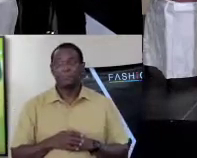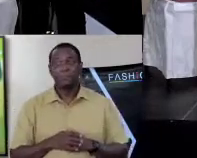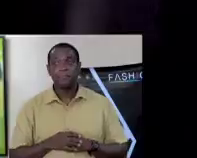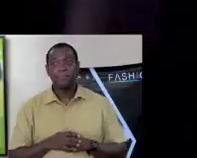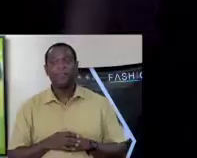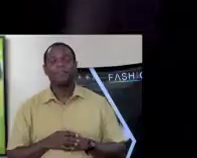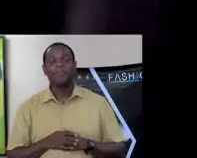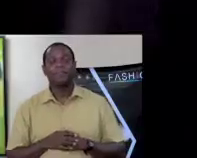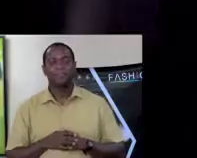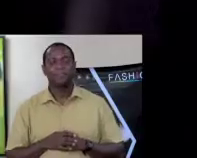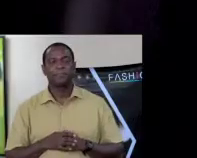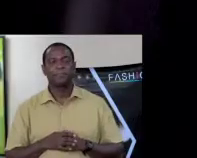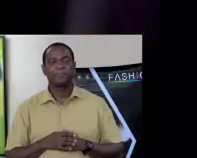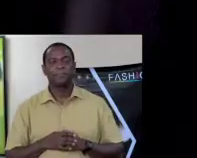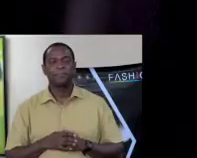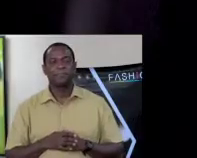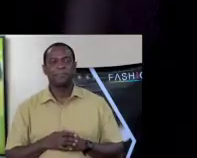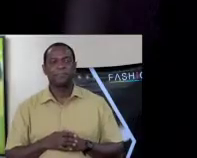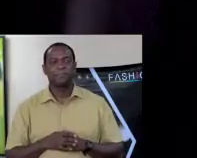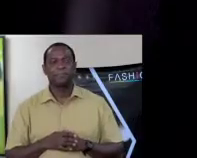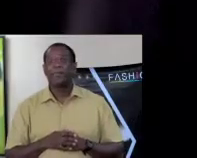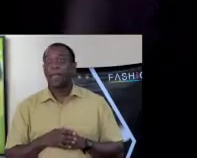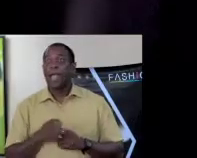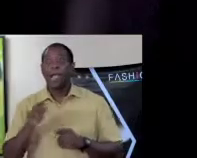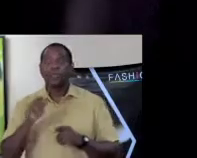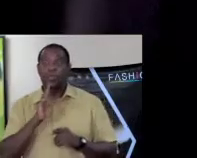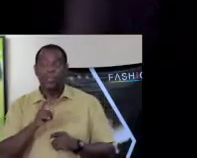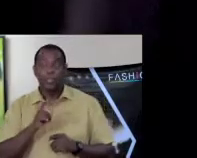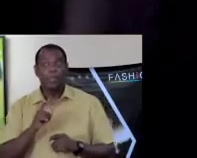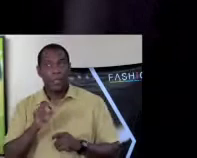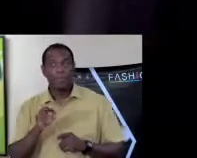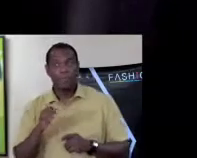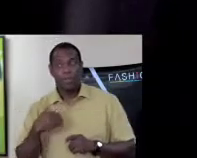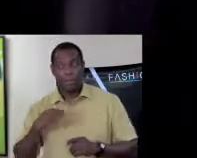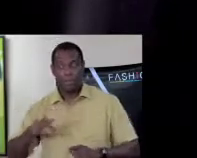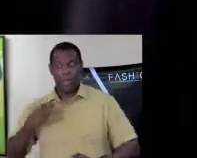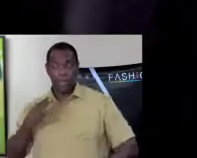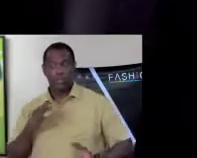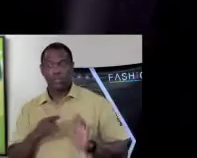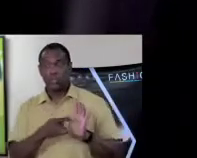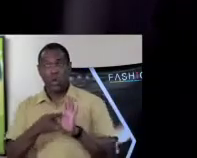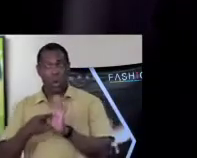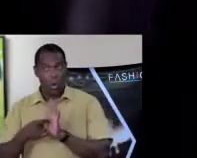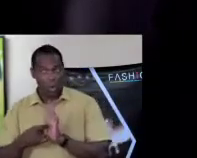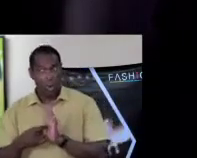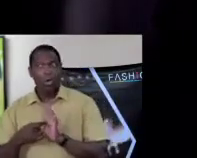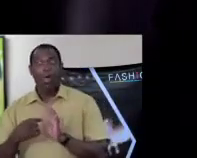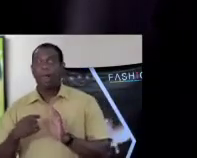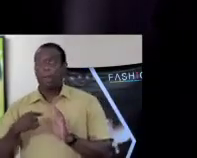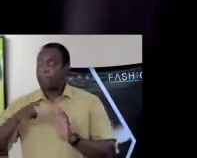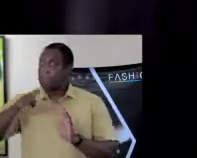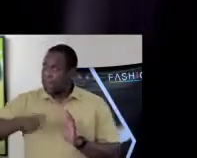fund something, I couldn't believe I saw it in fine print. If you're doing a fashion show, you of